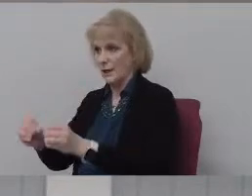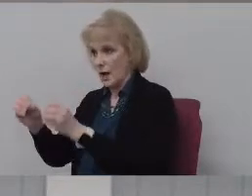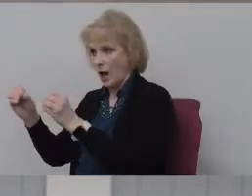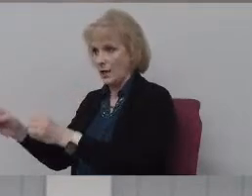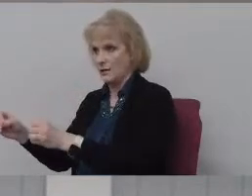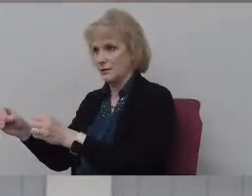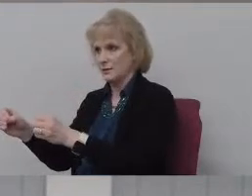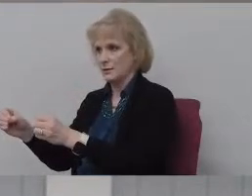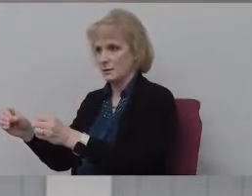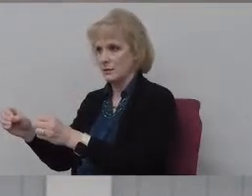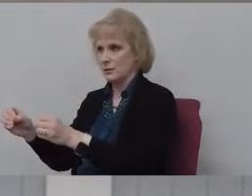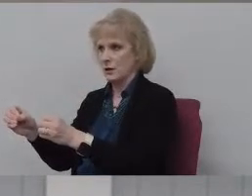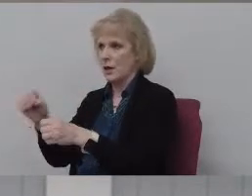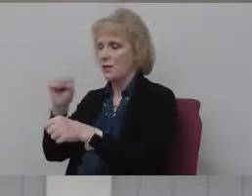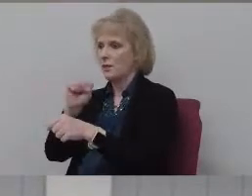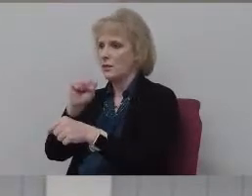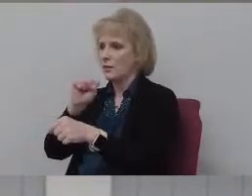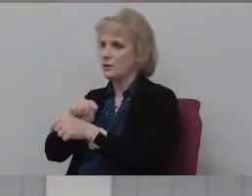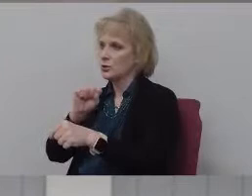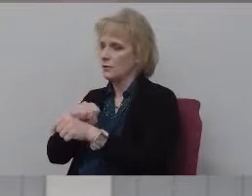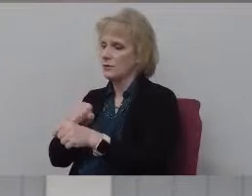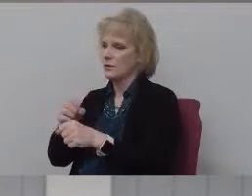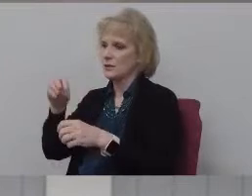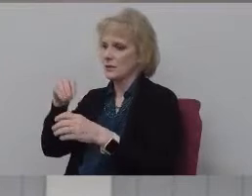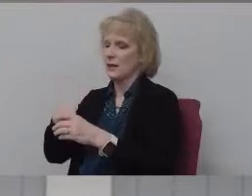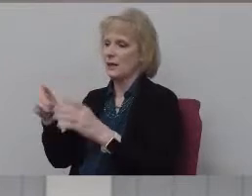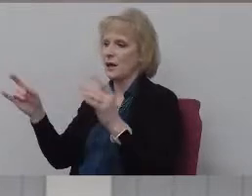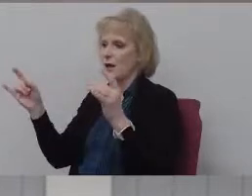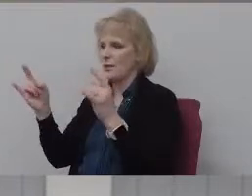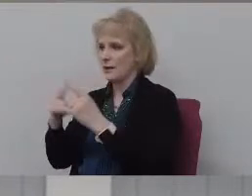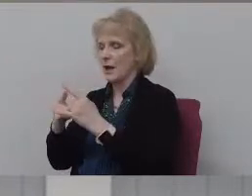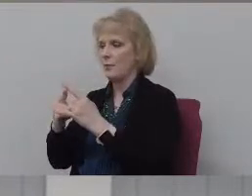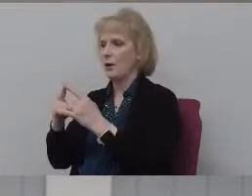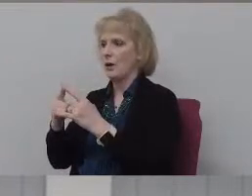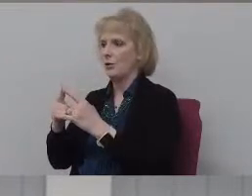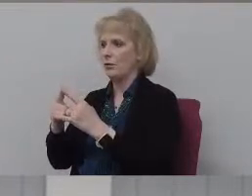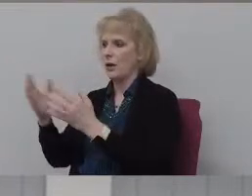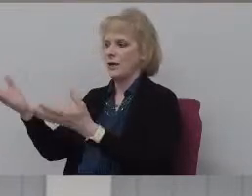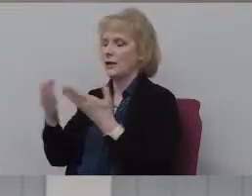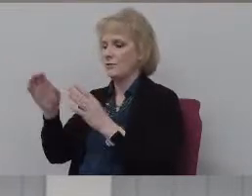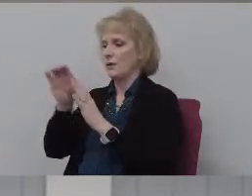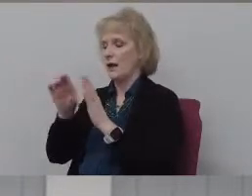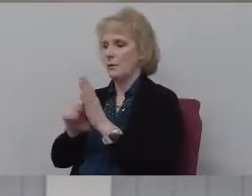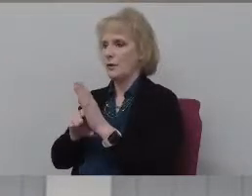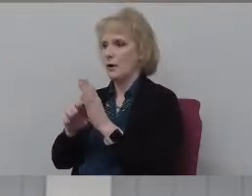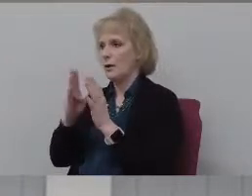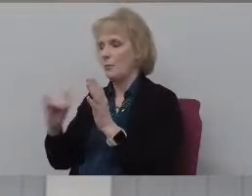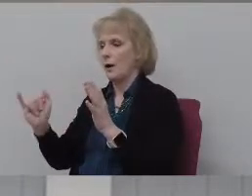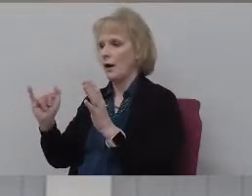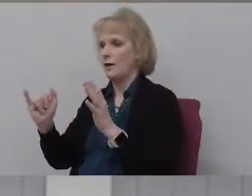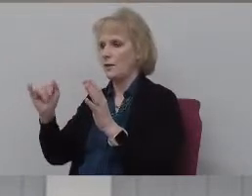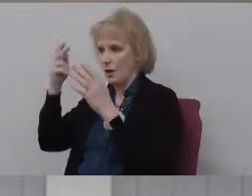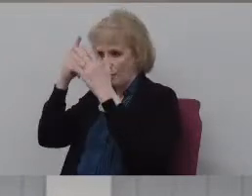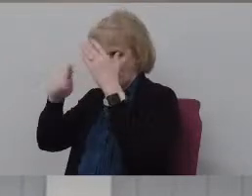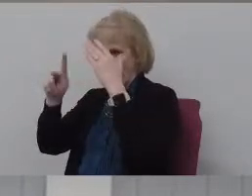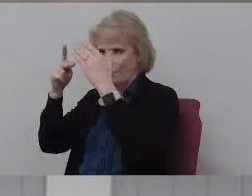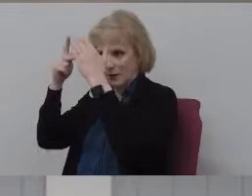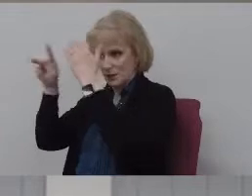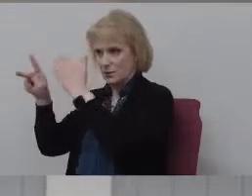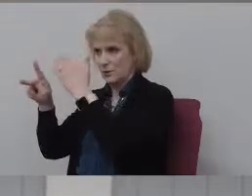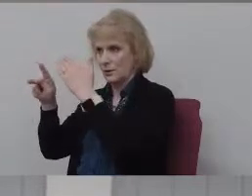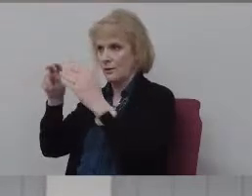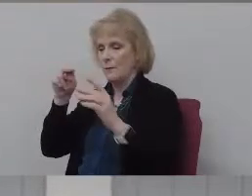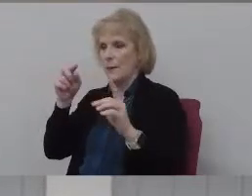the services in the tabernacle, gave him that commandment by the prophets, Nathan